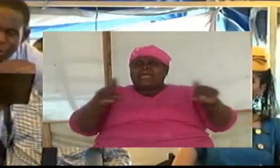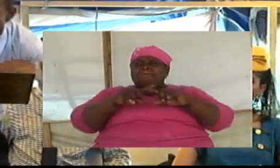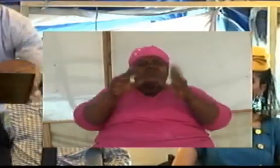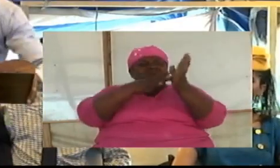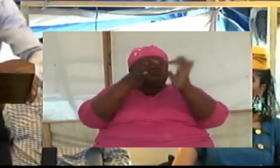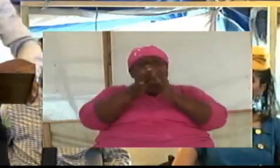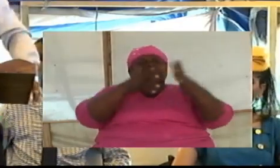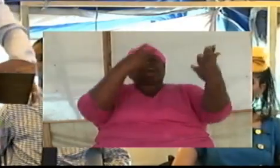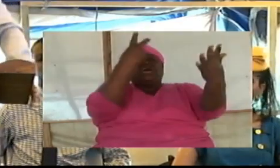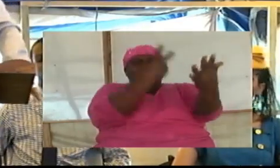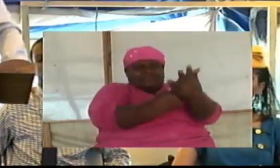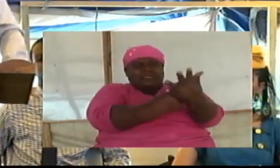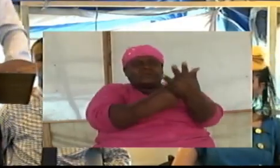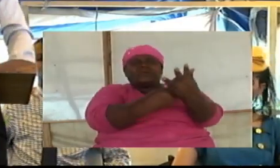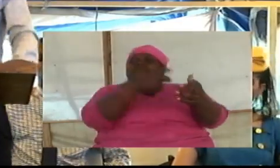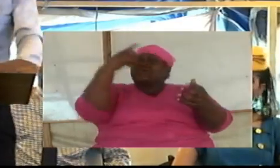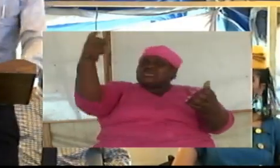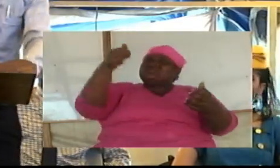down.